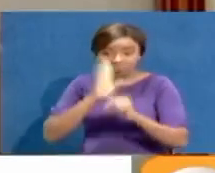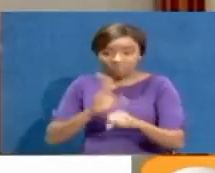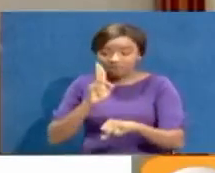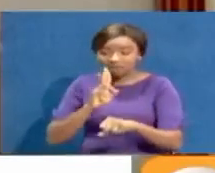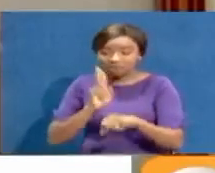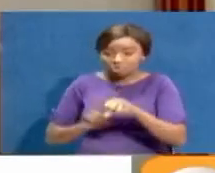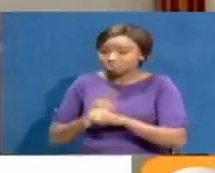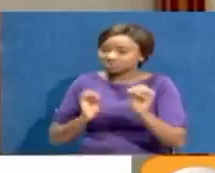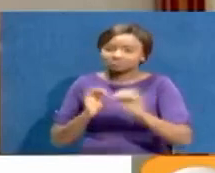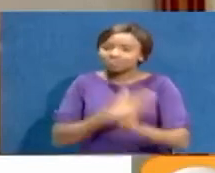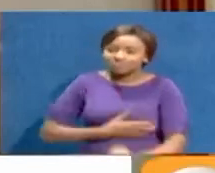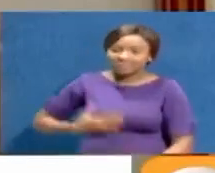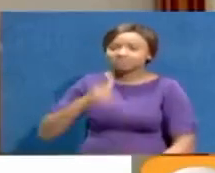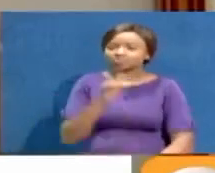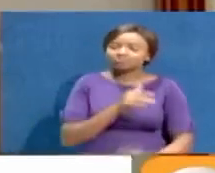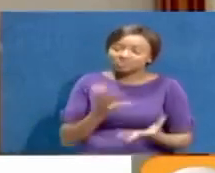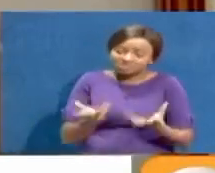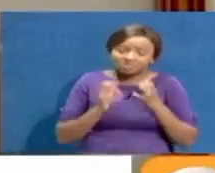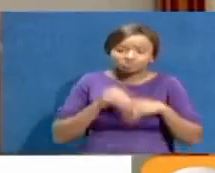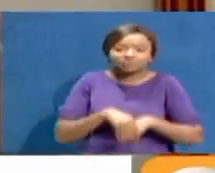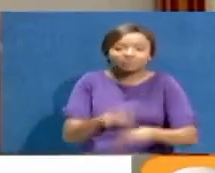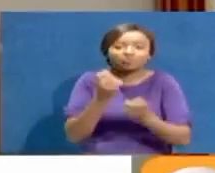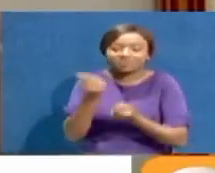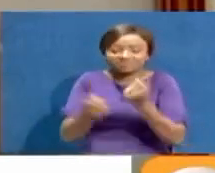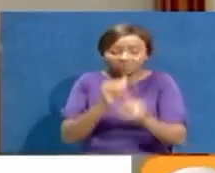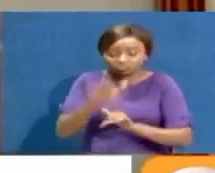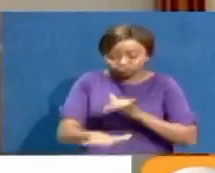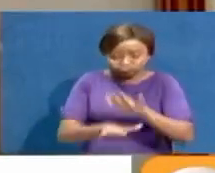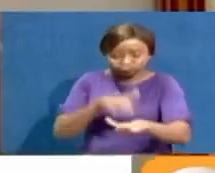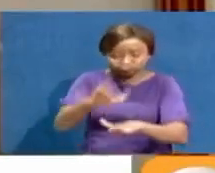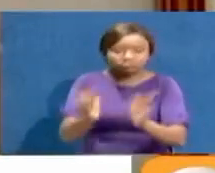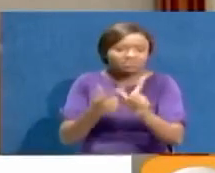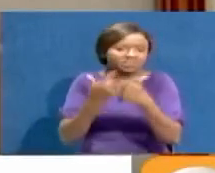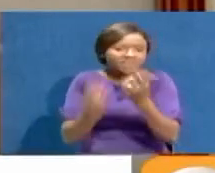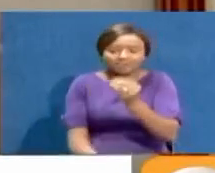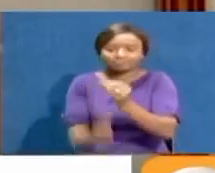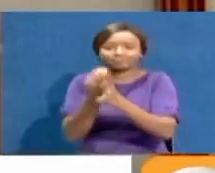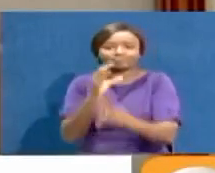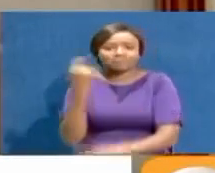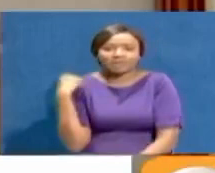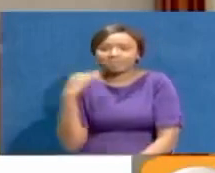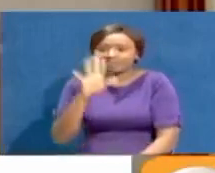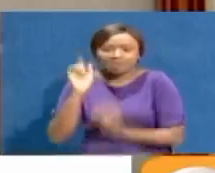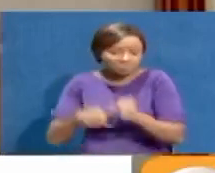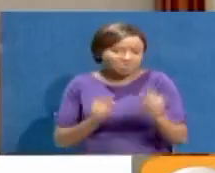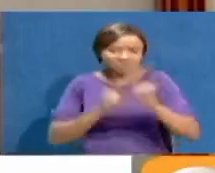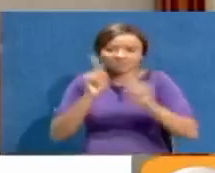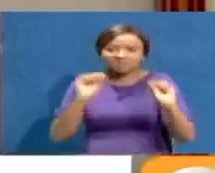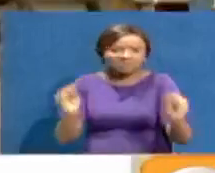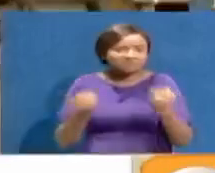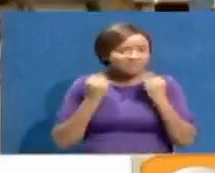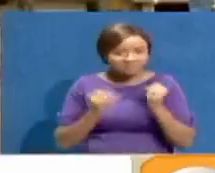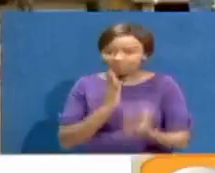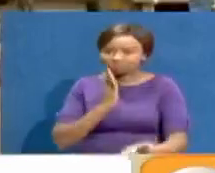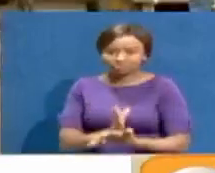that just follow the few steps that you are supposed to follow and upload your TT code and travel safely and